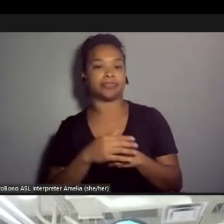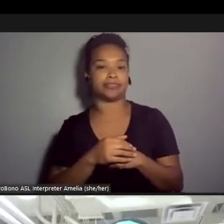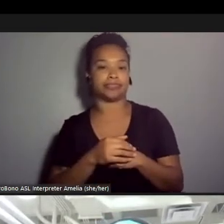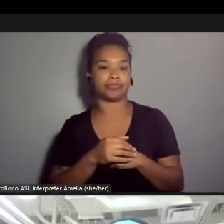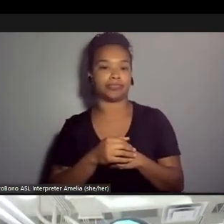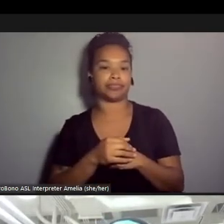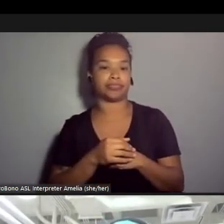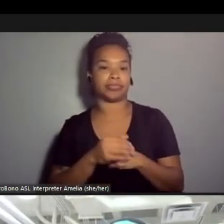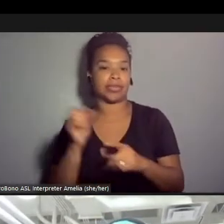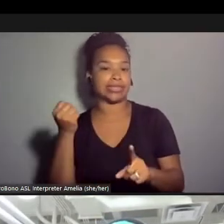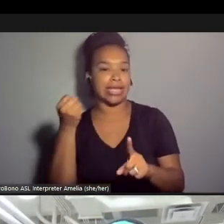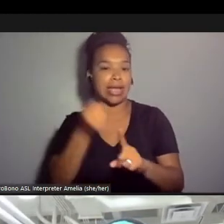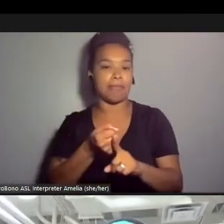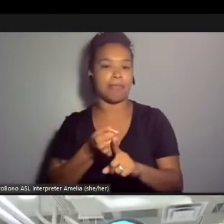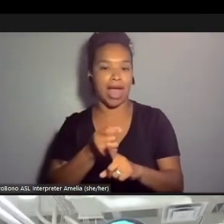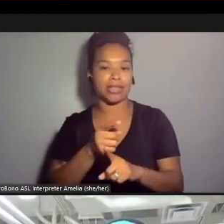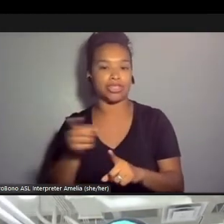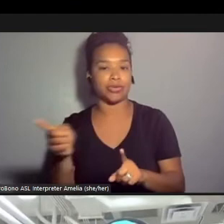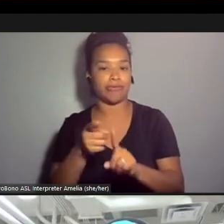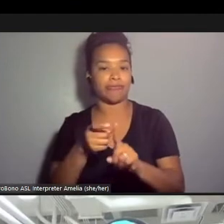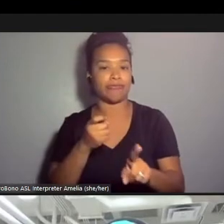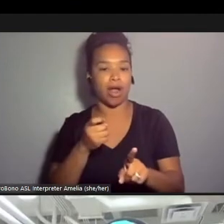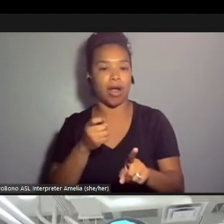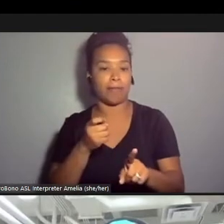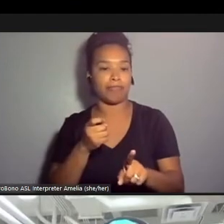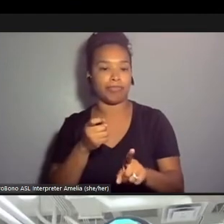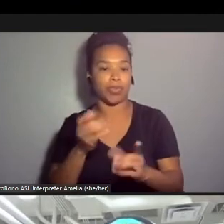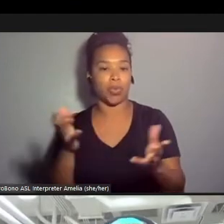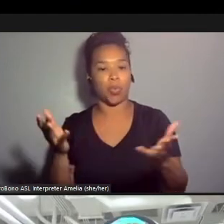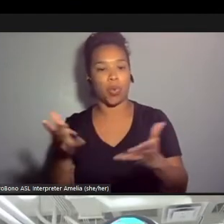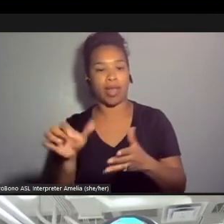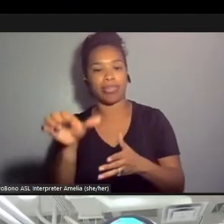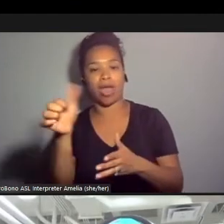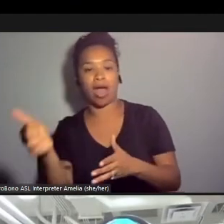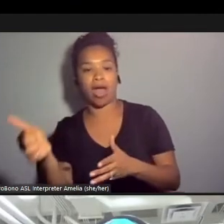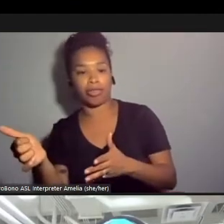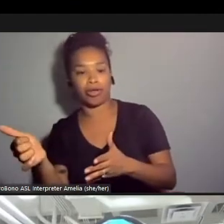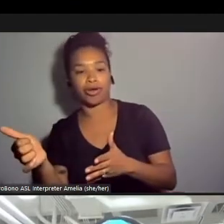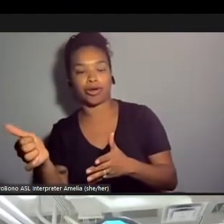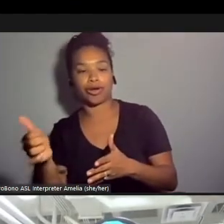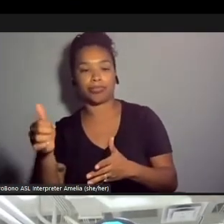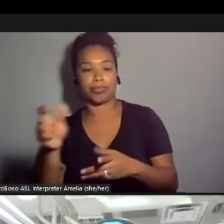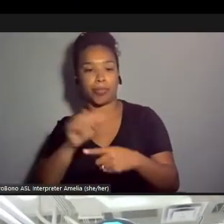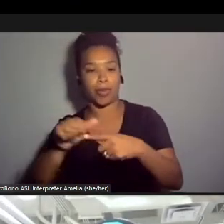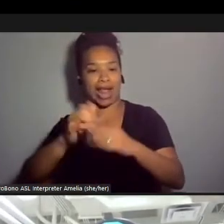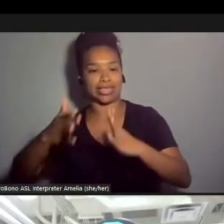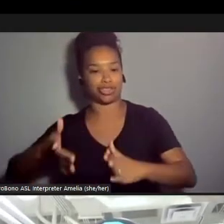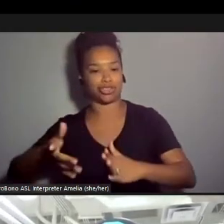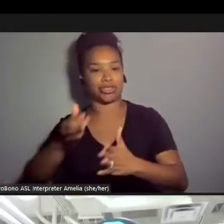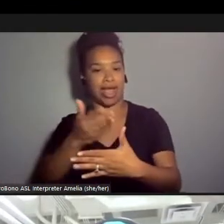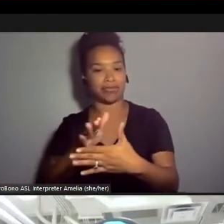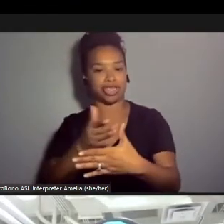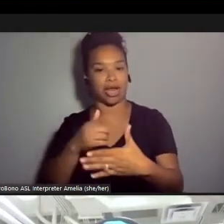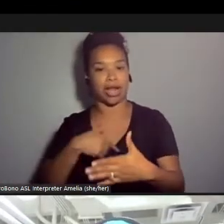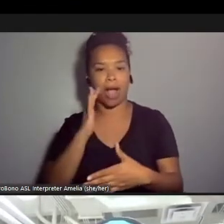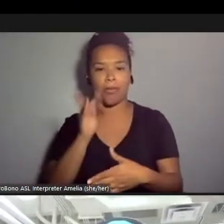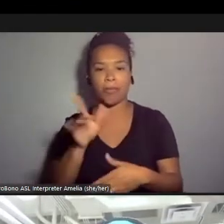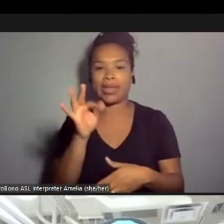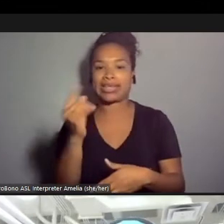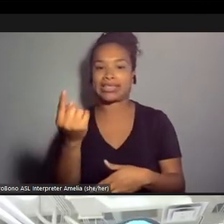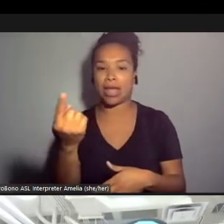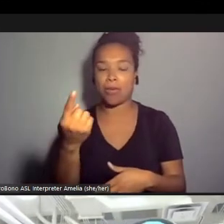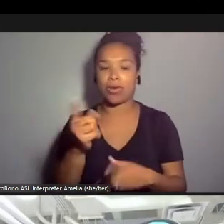your fellow theater practitioners just shared. And I'm just going to pick somebody to start, if that